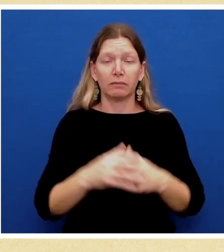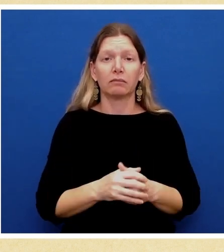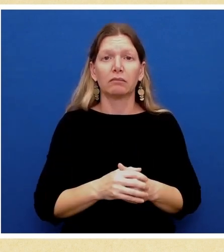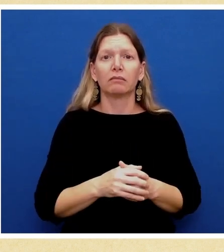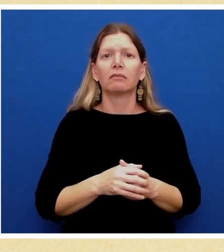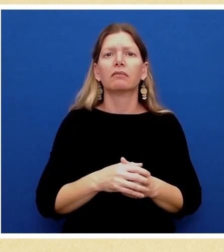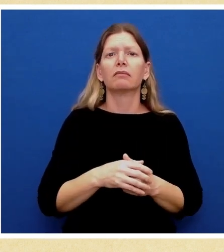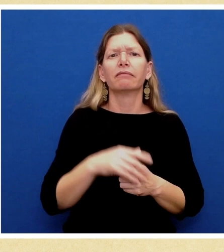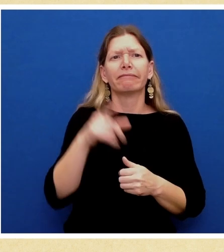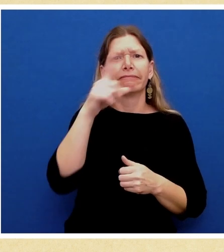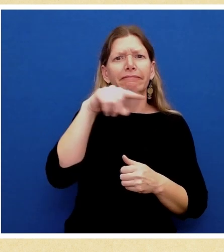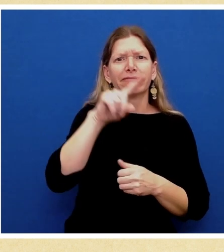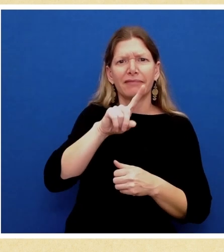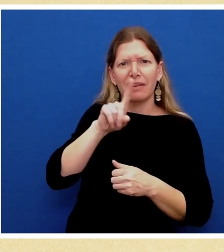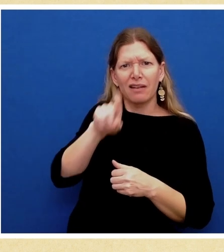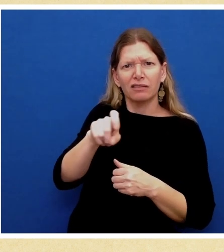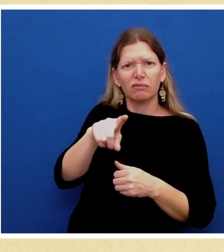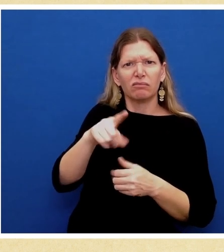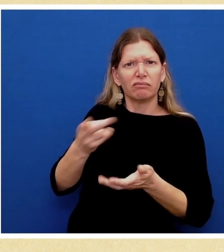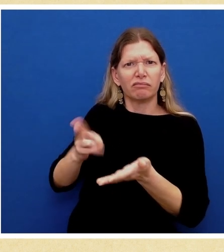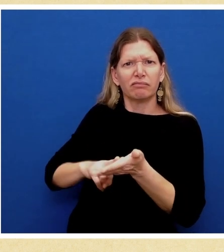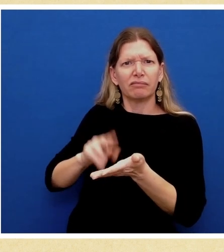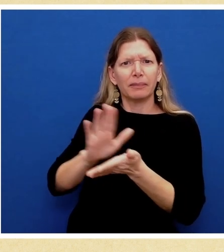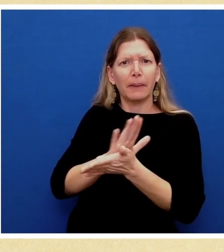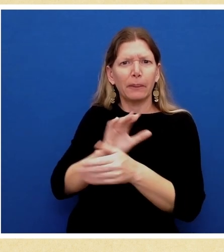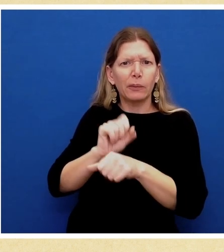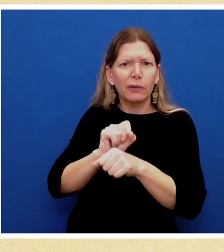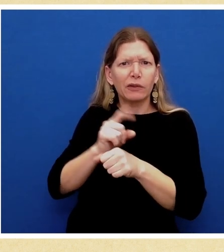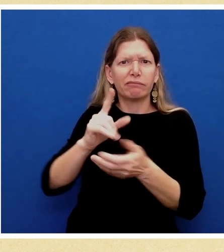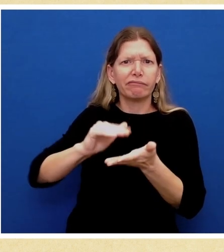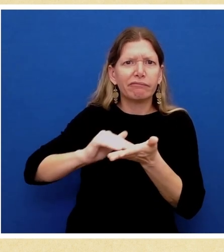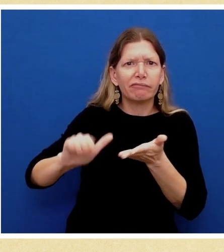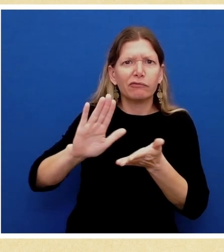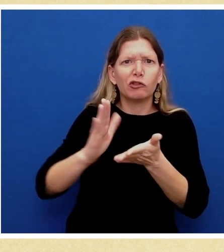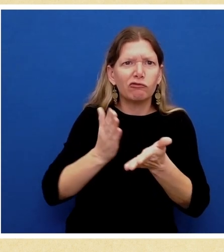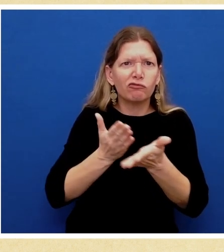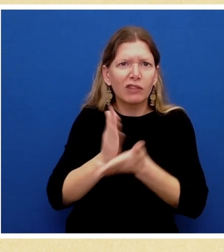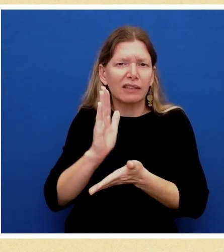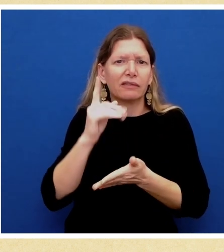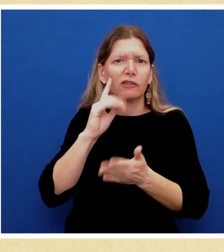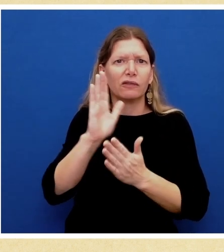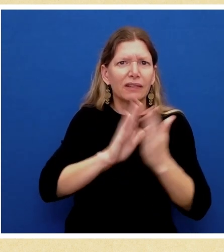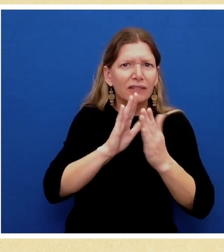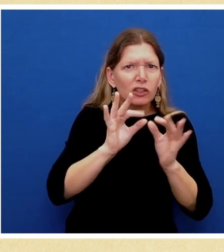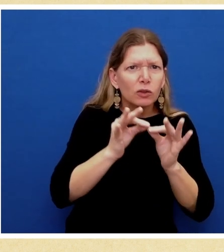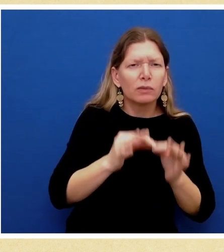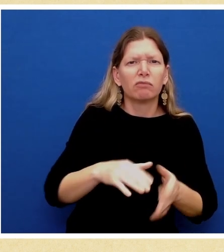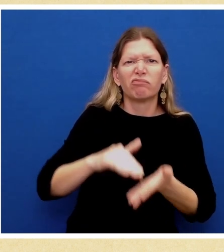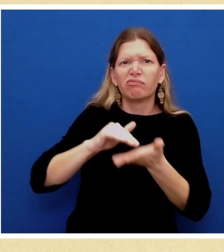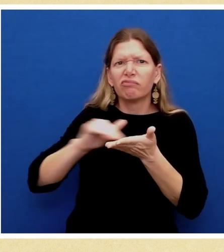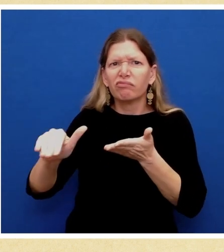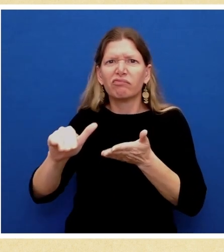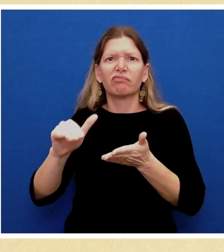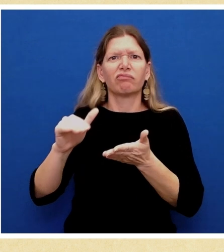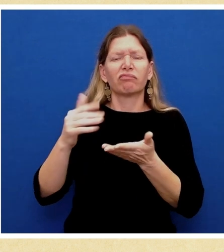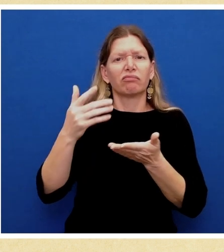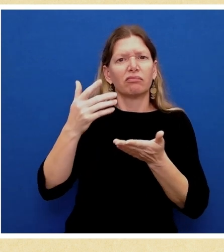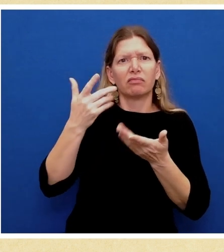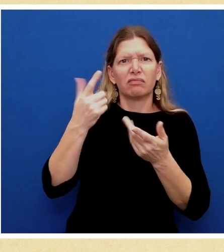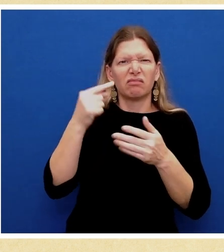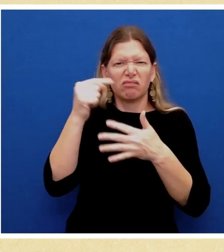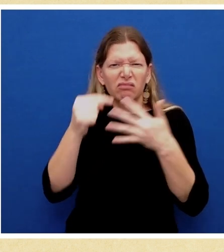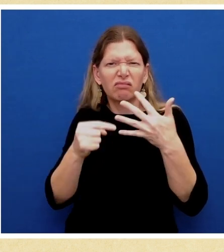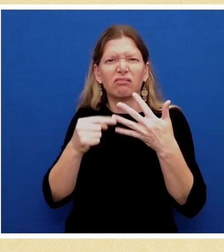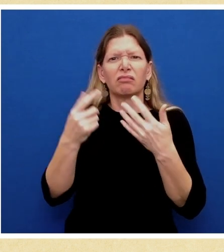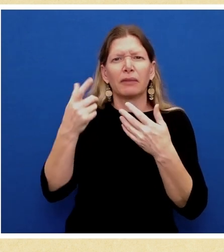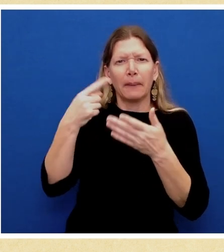Problem: you are asked to sign paperwork where you waive your rights for on-site interpreting, agree to pay for the interpreter, or agree